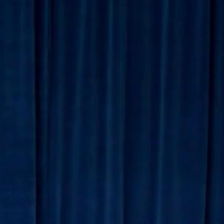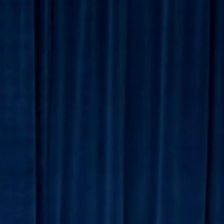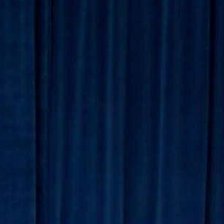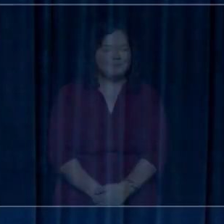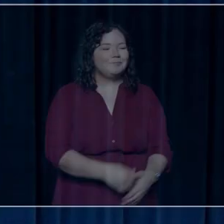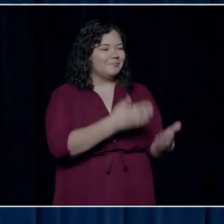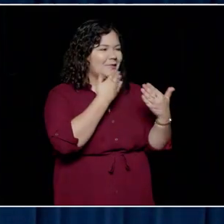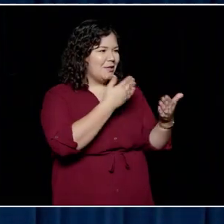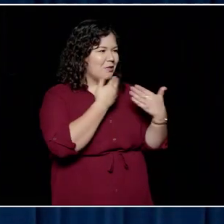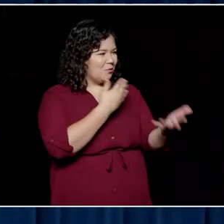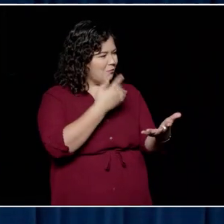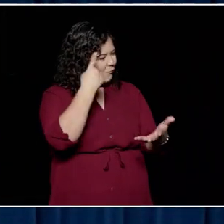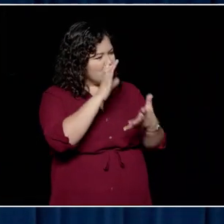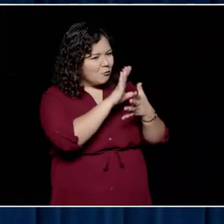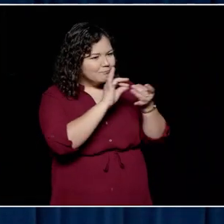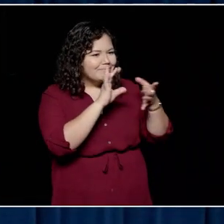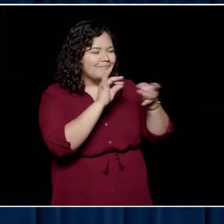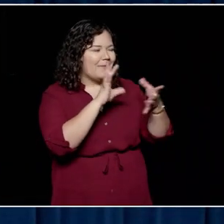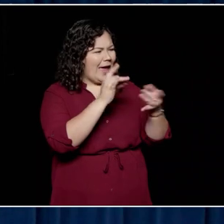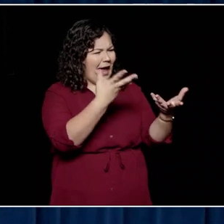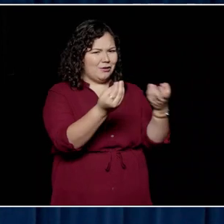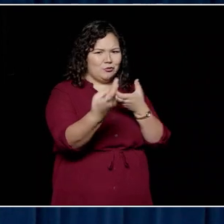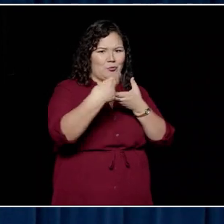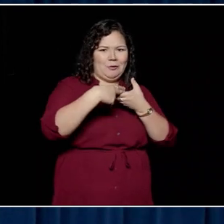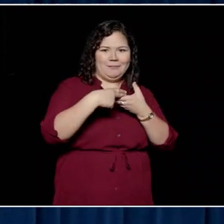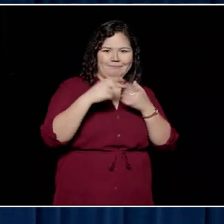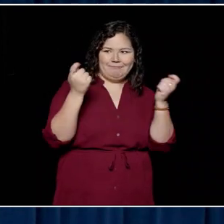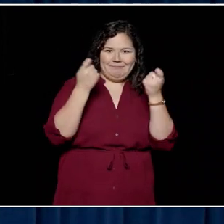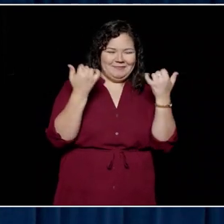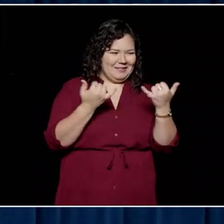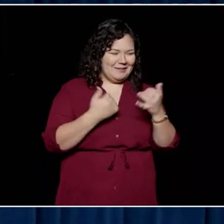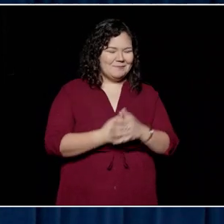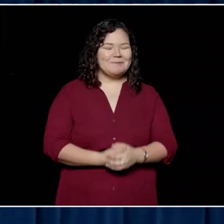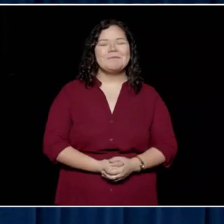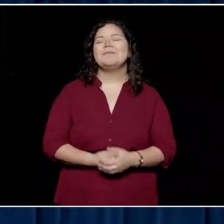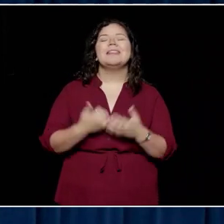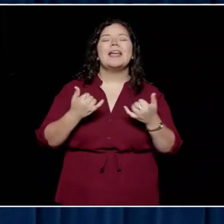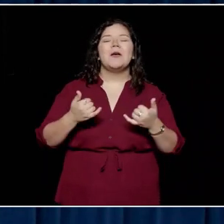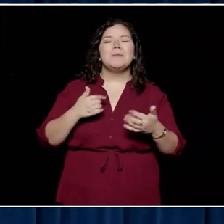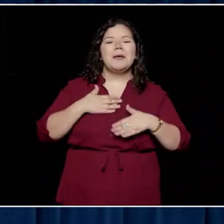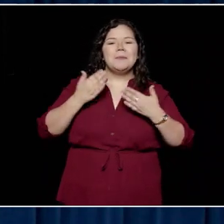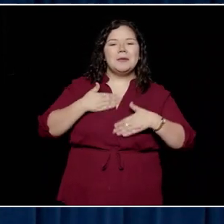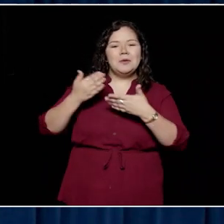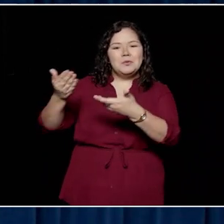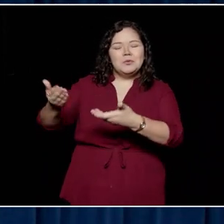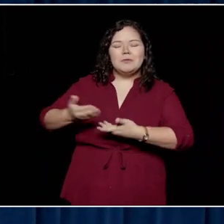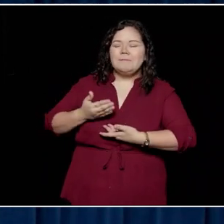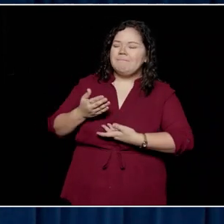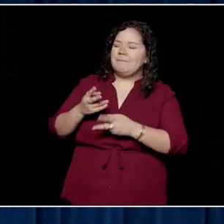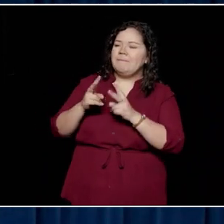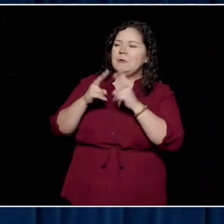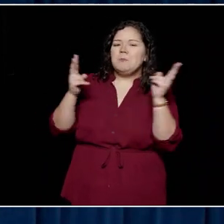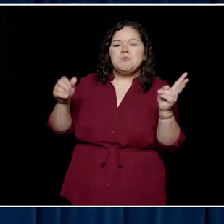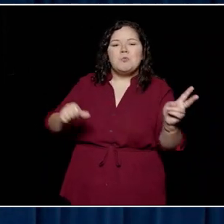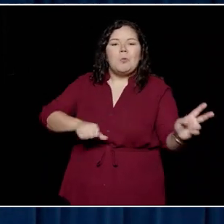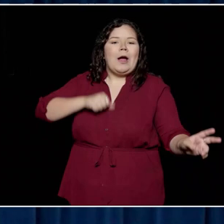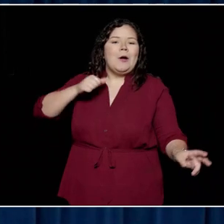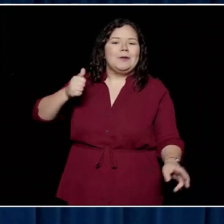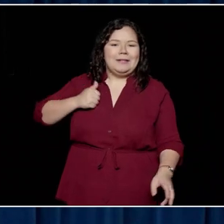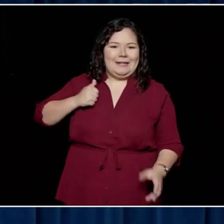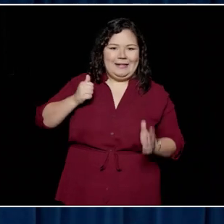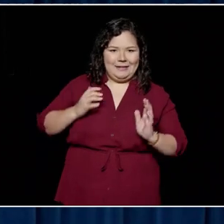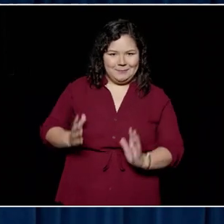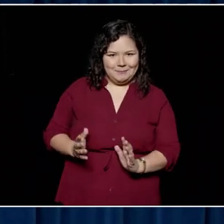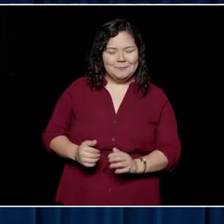Thank you, Your Honor, for your remarks and for joining us today. I'm pleased now to introduce a very